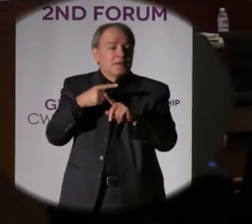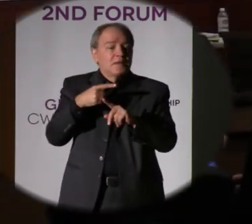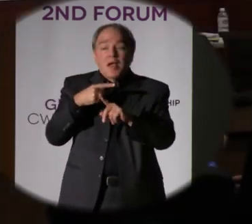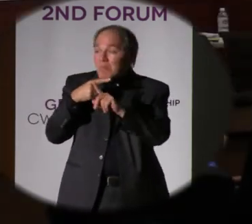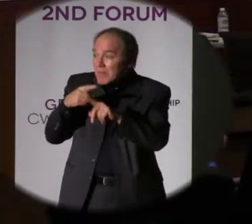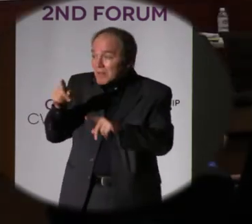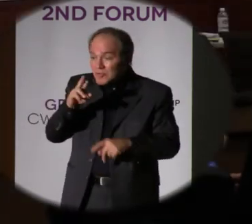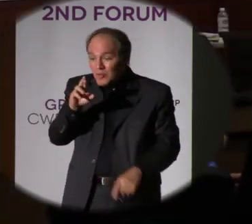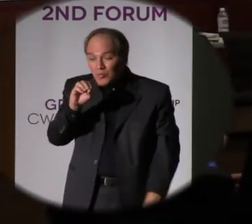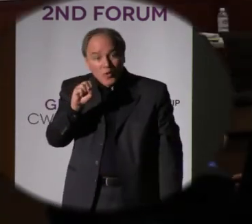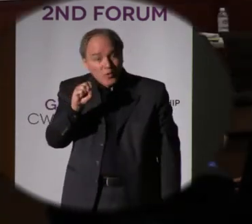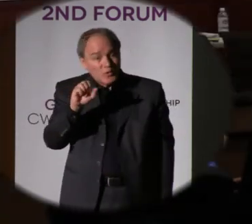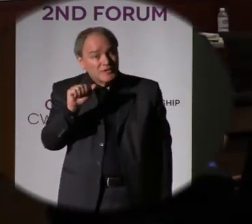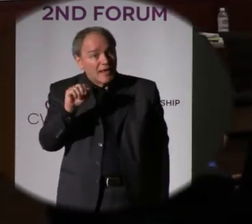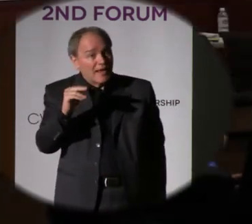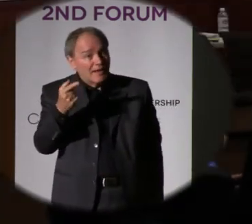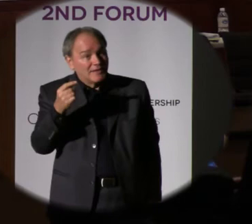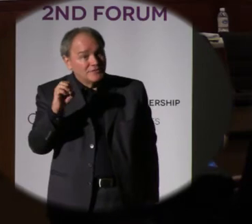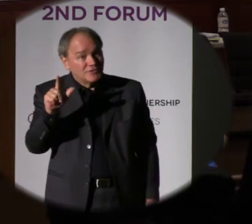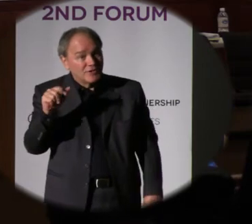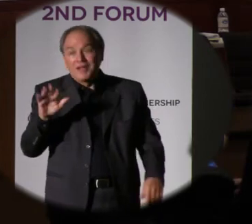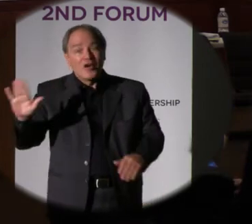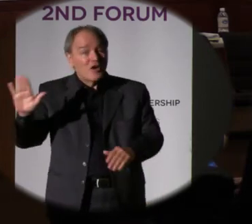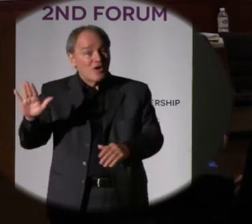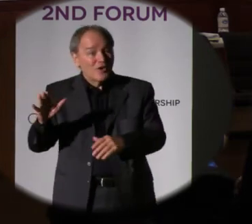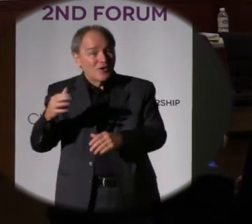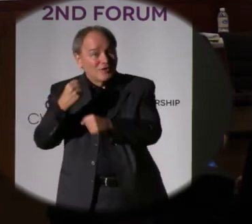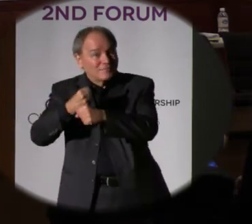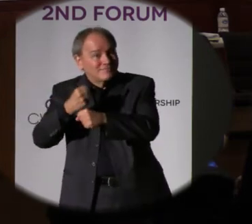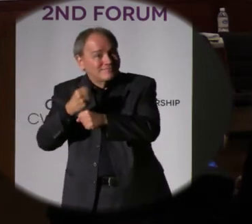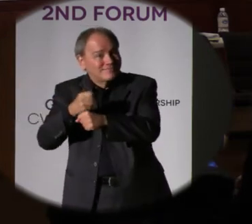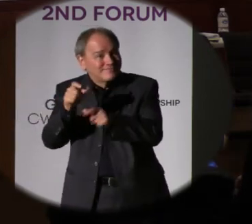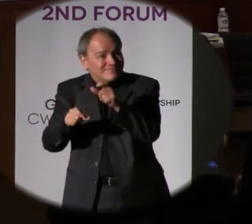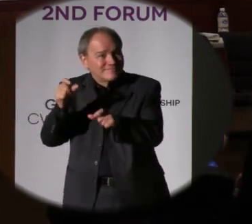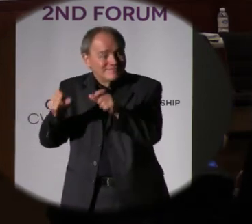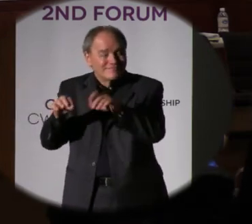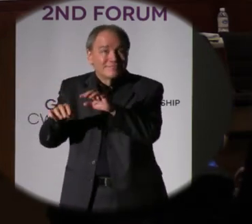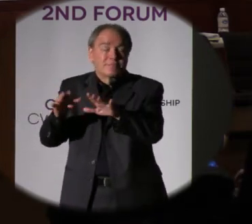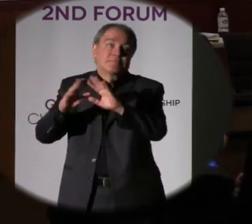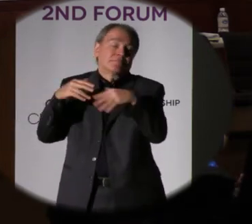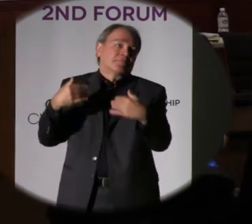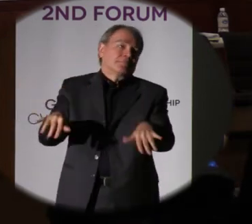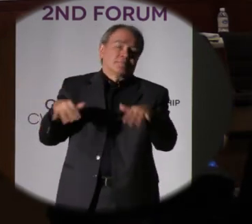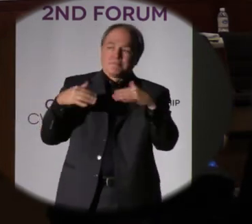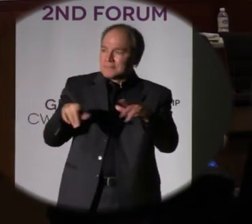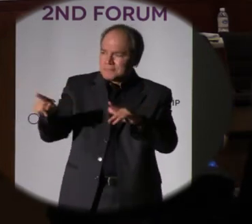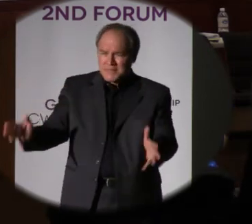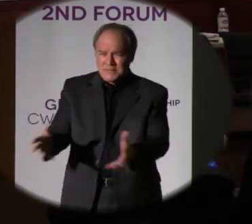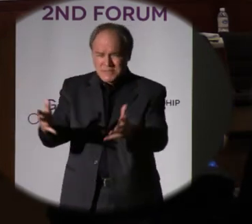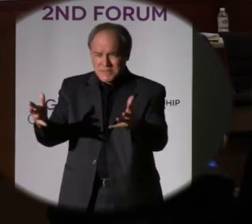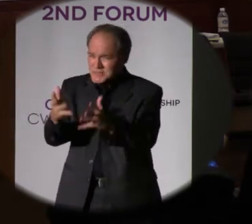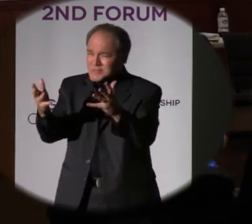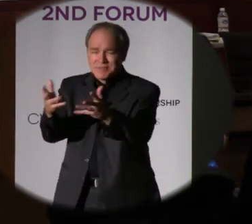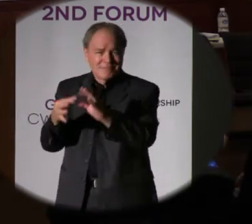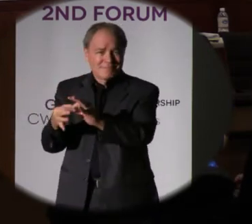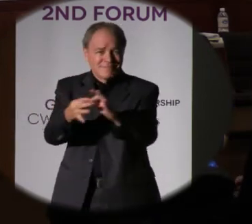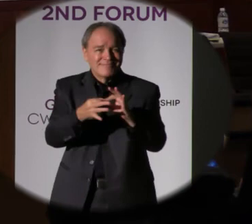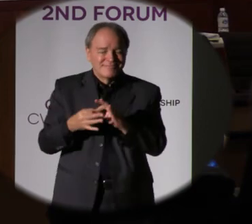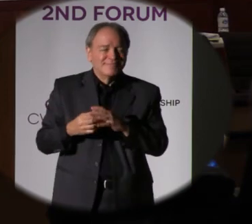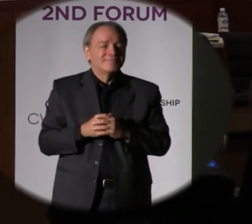who've really brought it all together and kept it moving forward. The second part of this session is